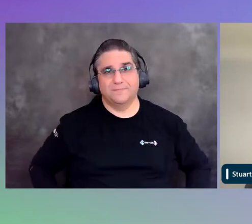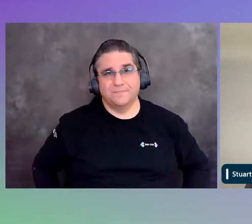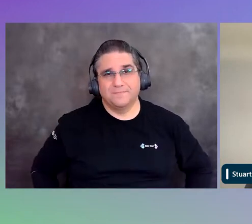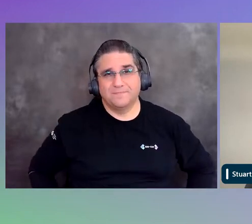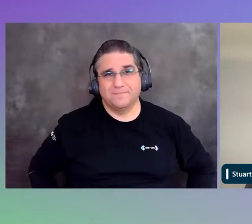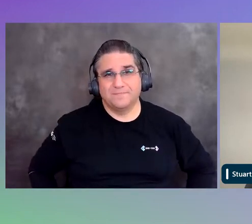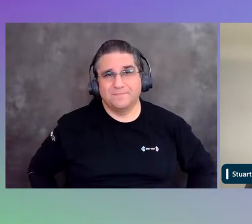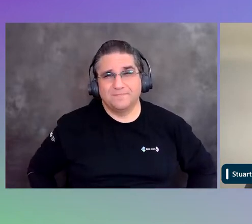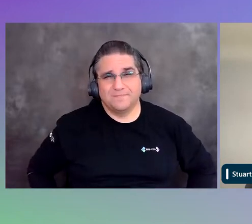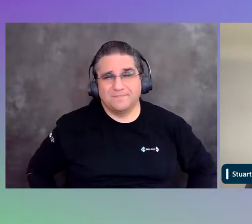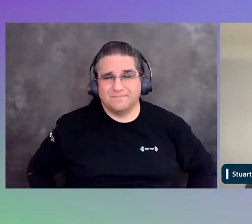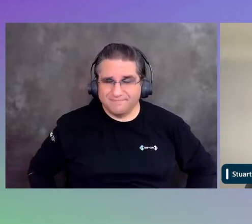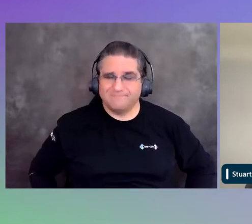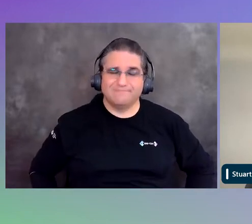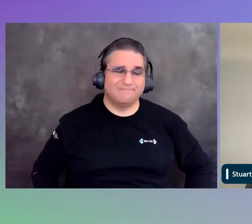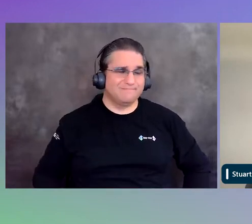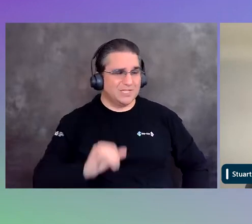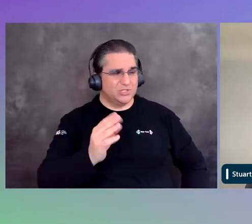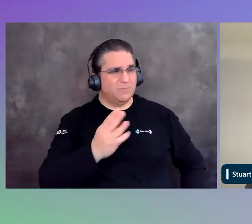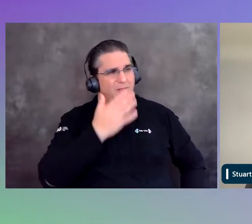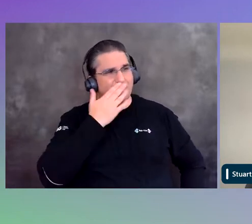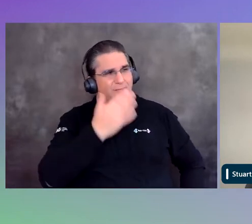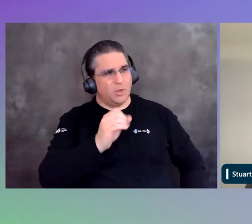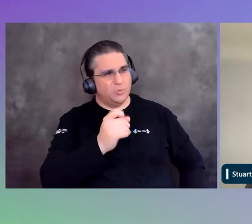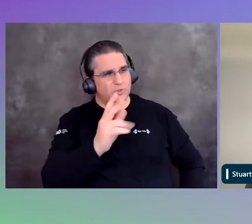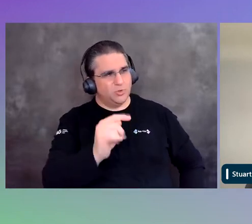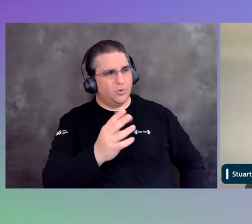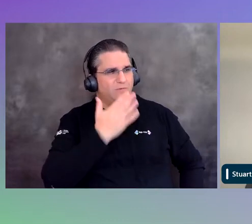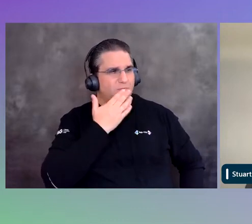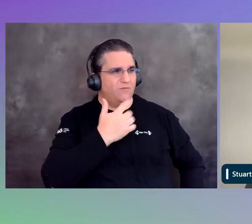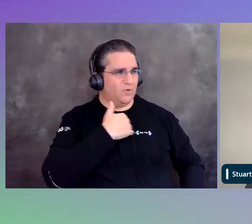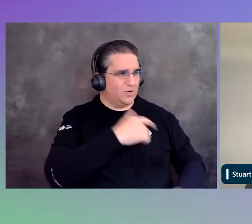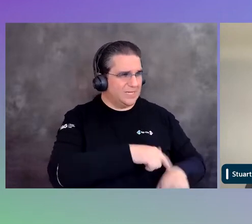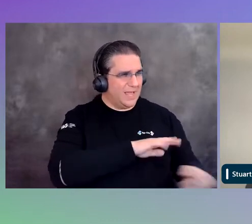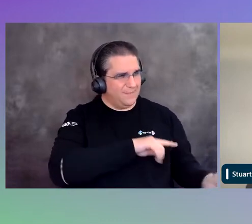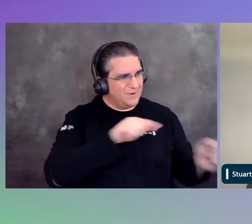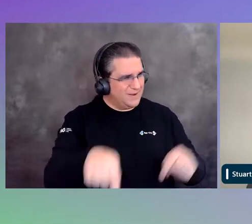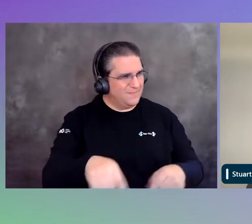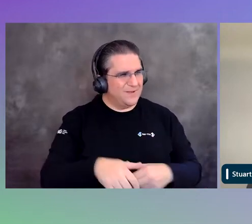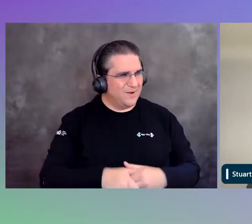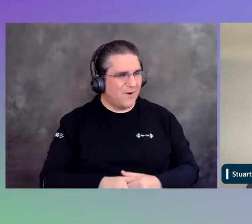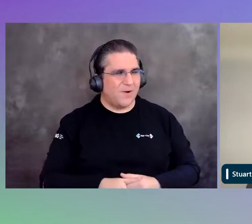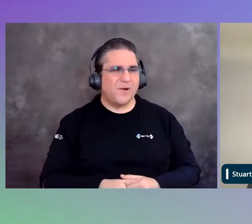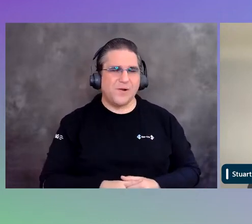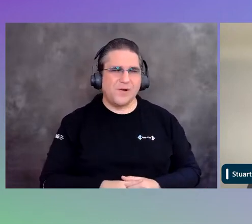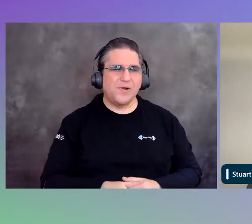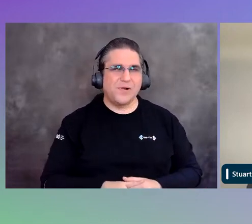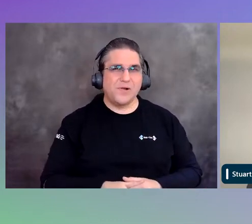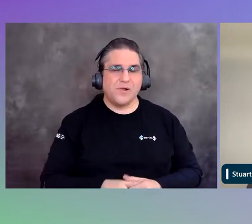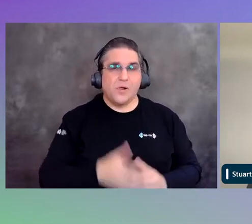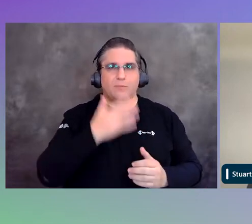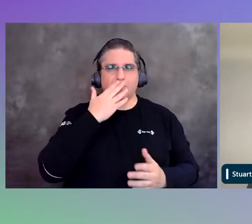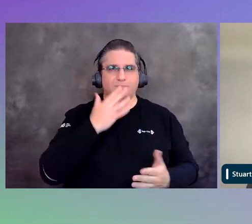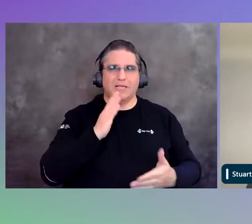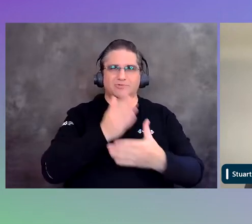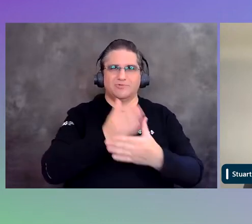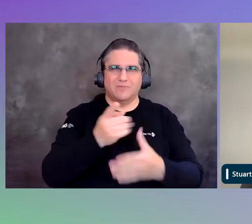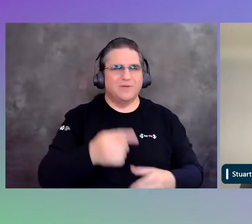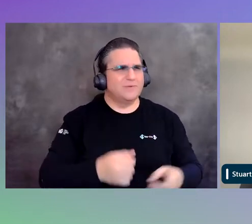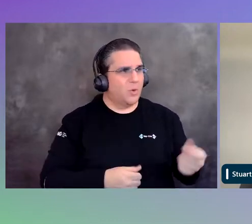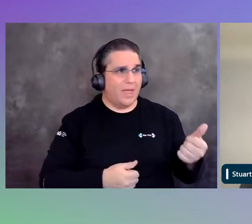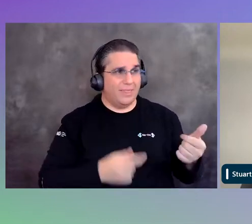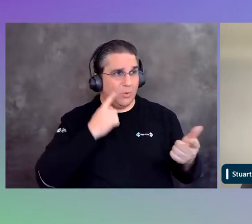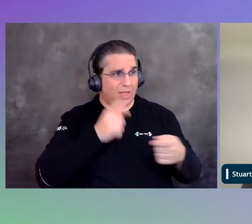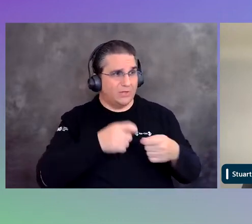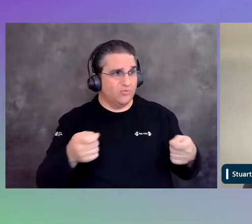Awesome. Thanks, Stuart. Appreciate you taking time out for us today. And me, And it's I, been fun. Sorry, I Jim. think, I think, I think that's a